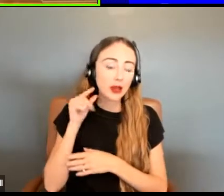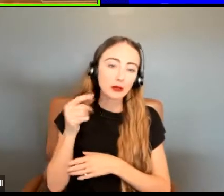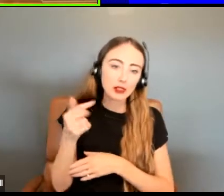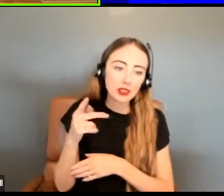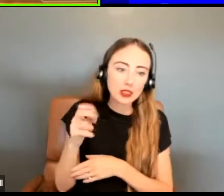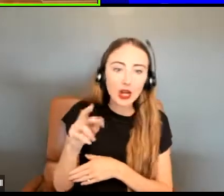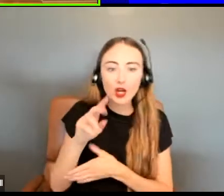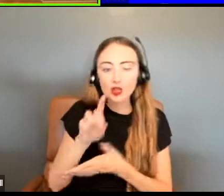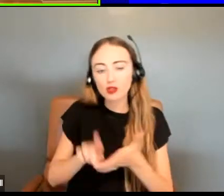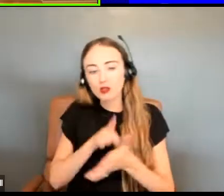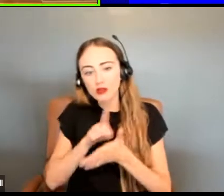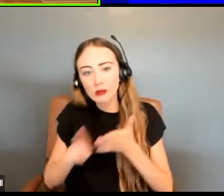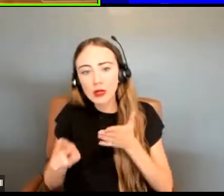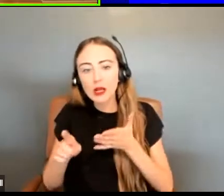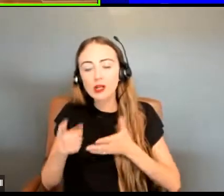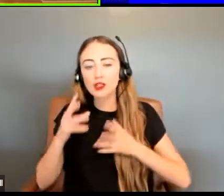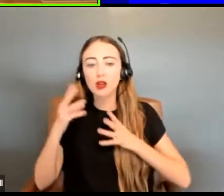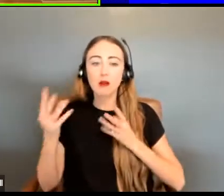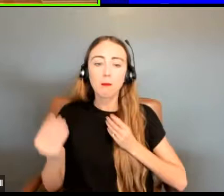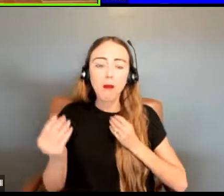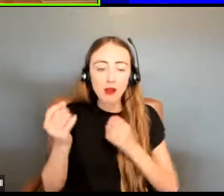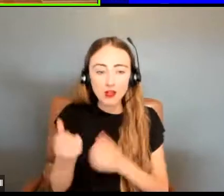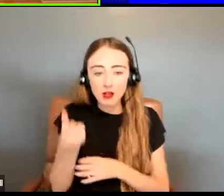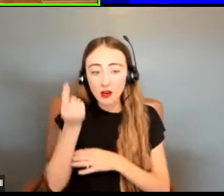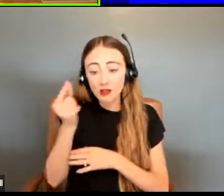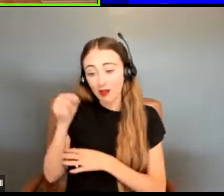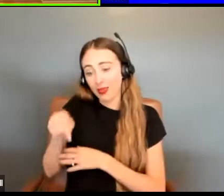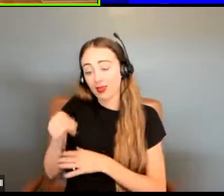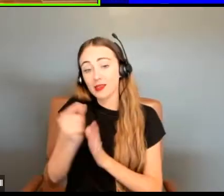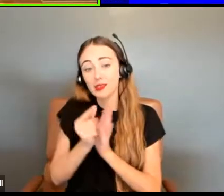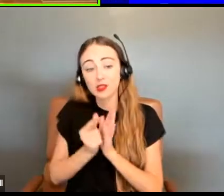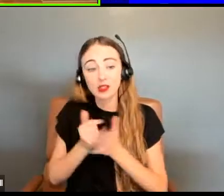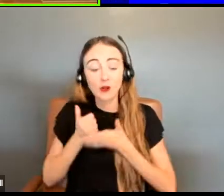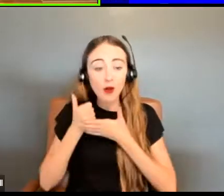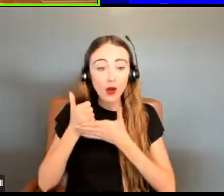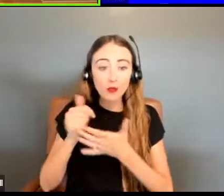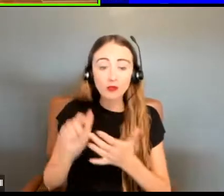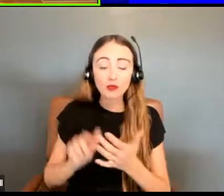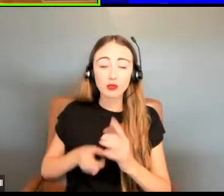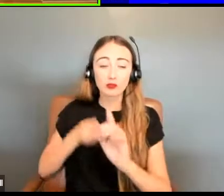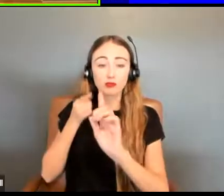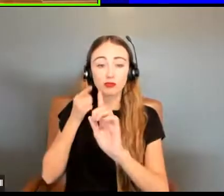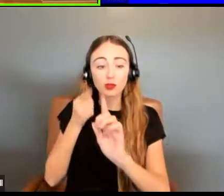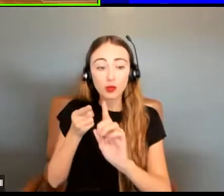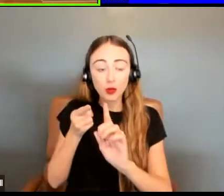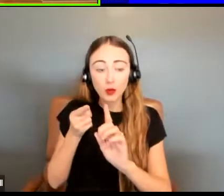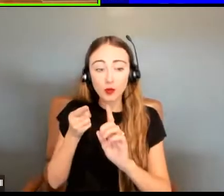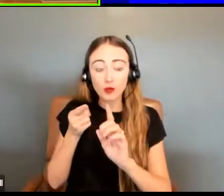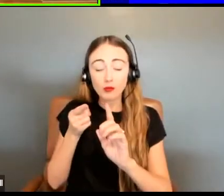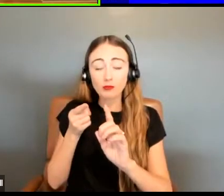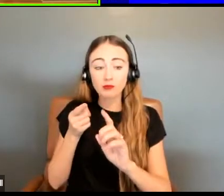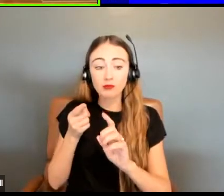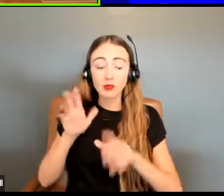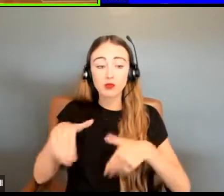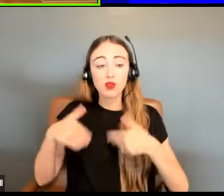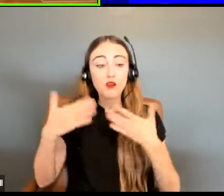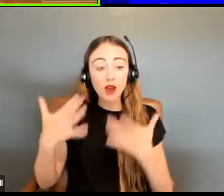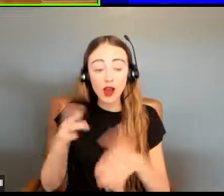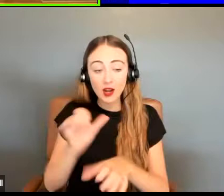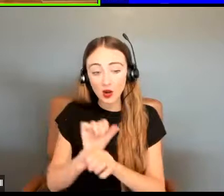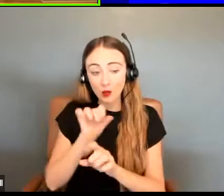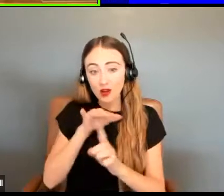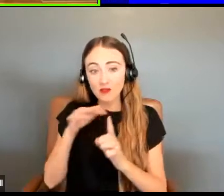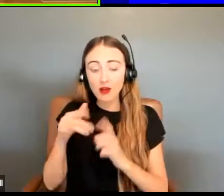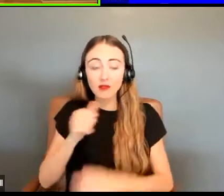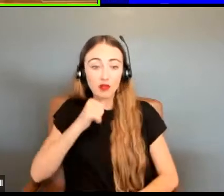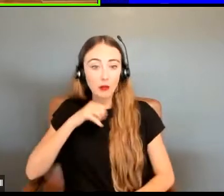and understanding. And this legislation will assist us in reaching our goal of one day providing a work environment in which